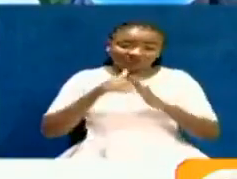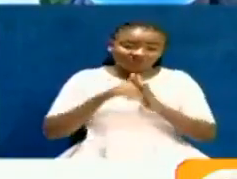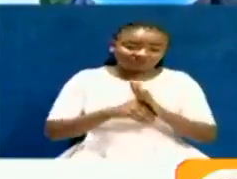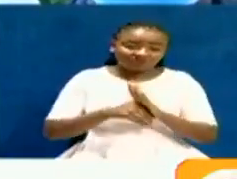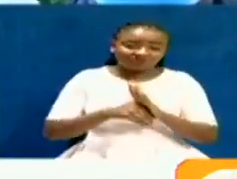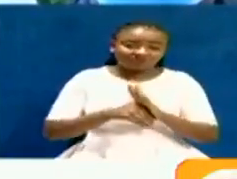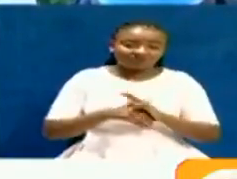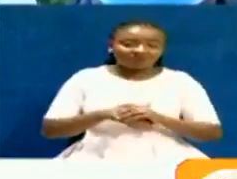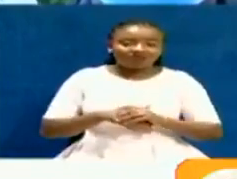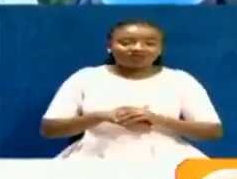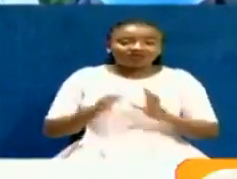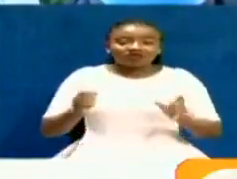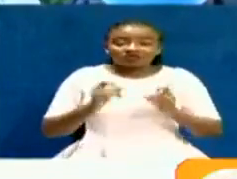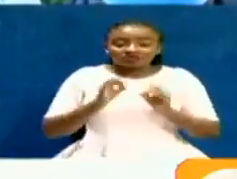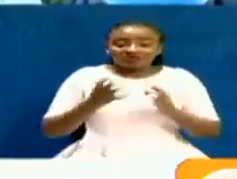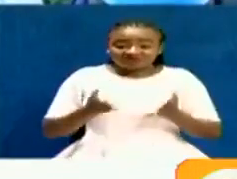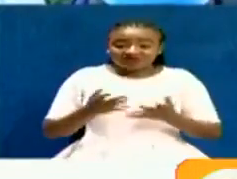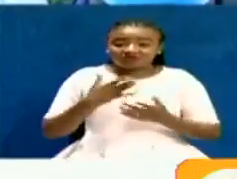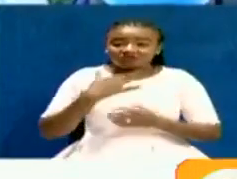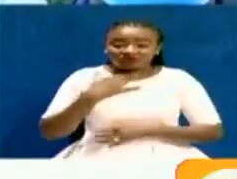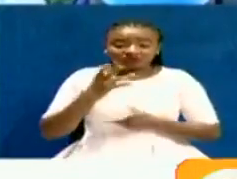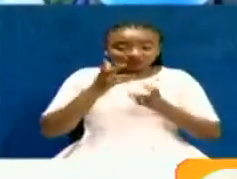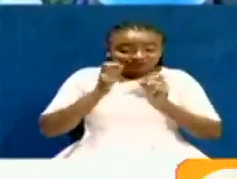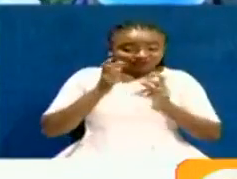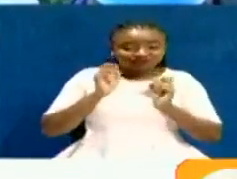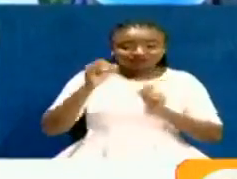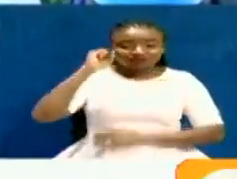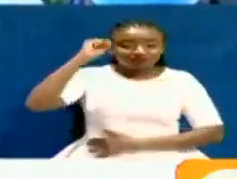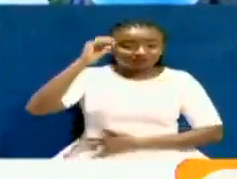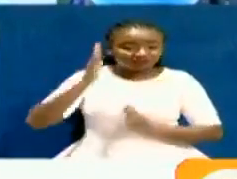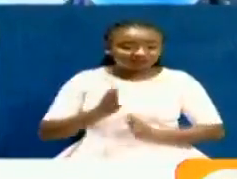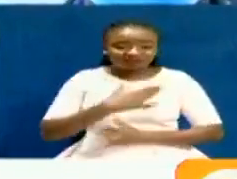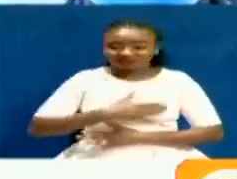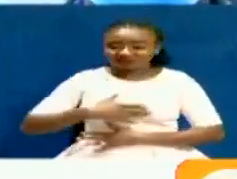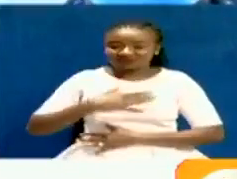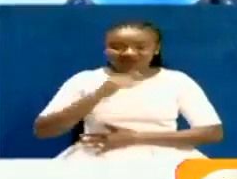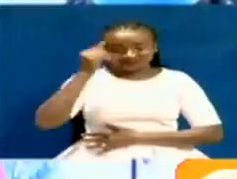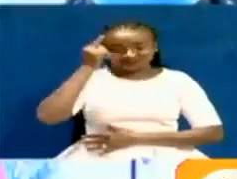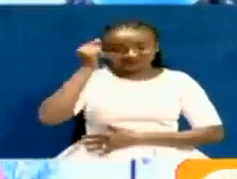we politicize and as we listen to these politicians, we must think about ourselves.